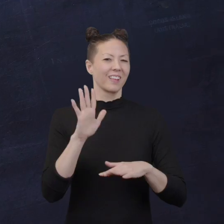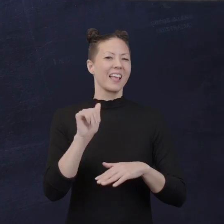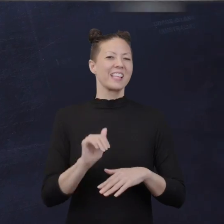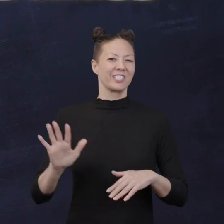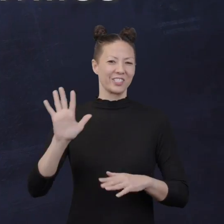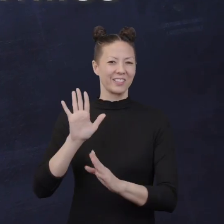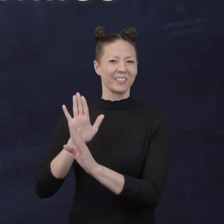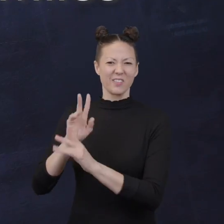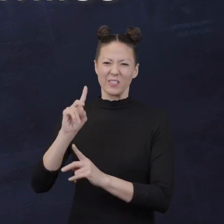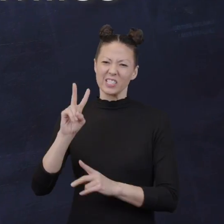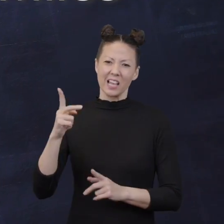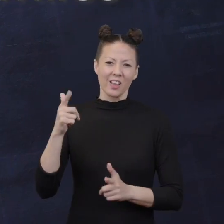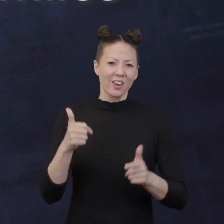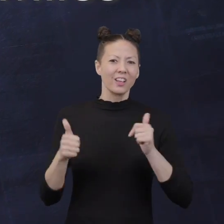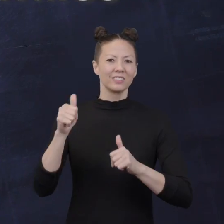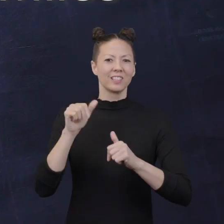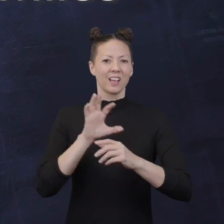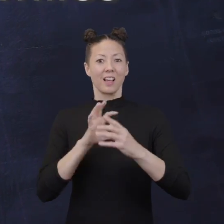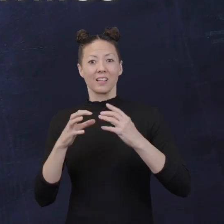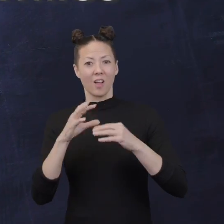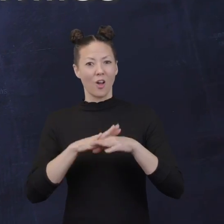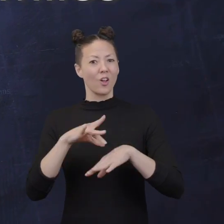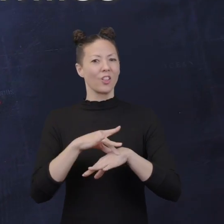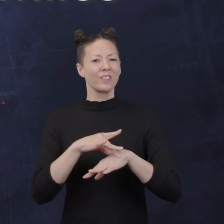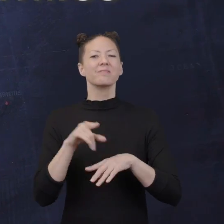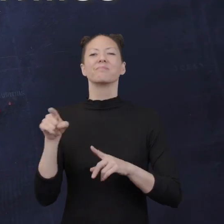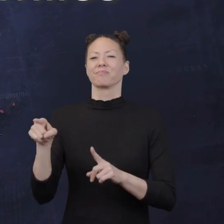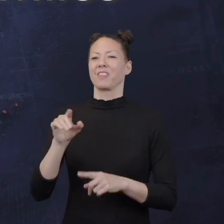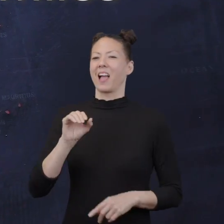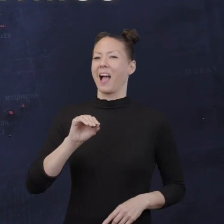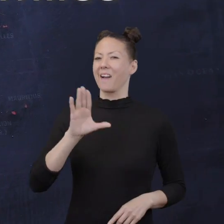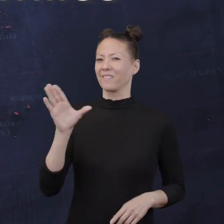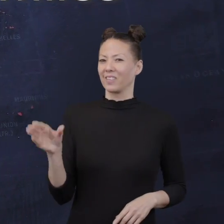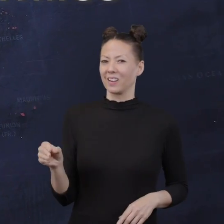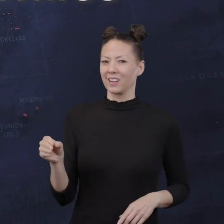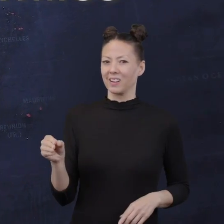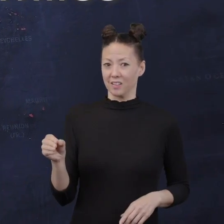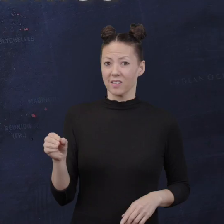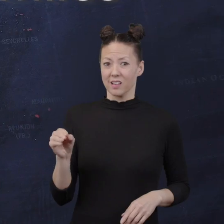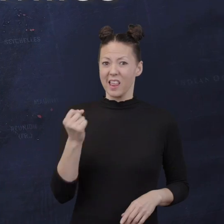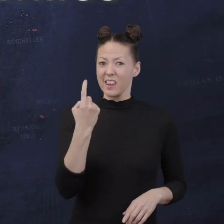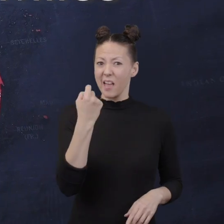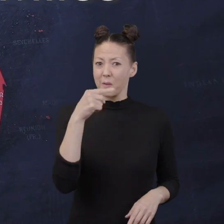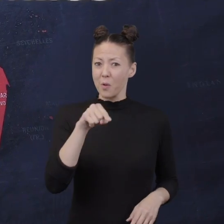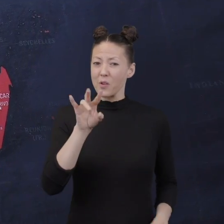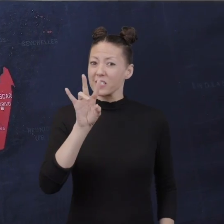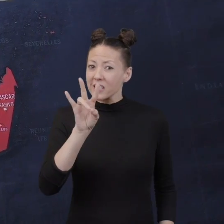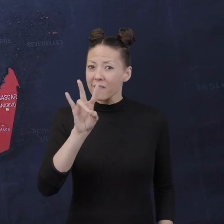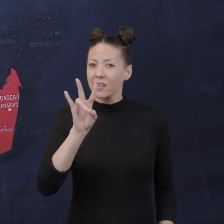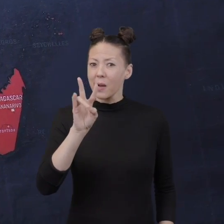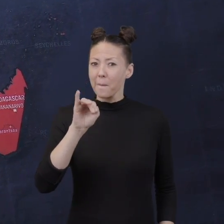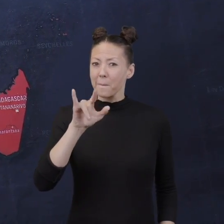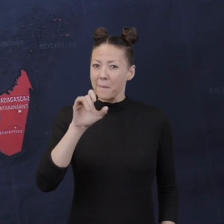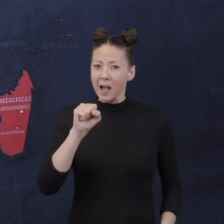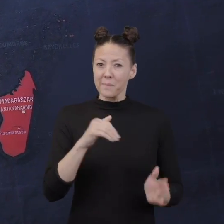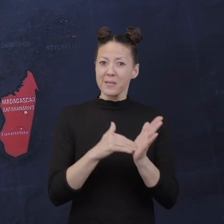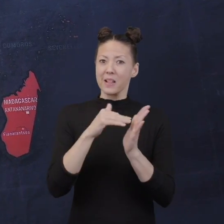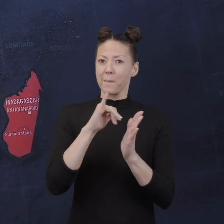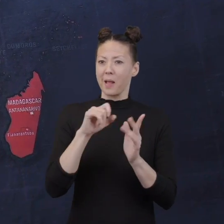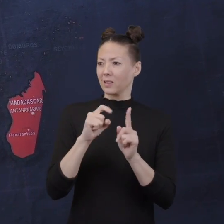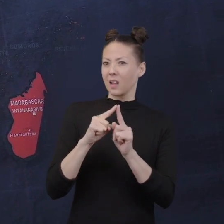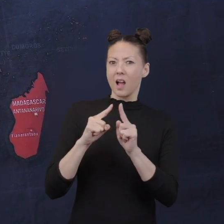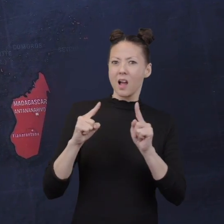whopping 11.7 million square miles. Africa has a lot of countries, 54 to be